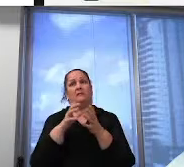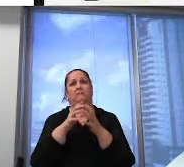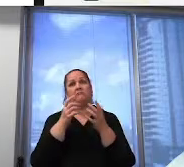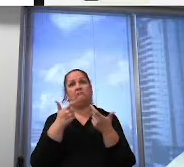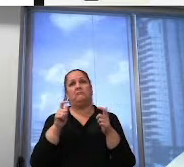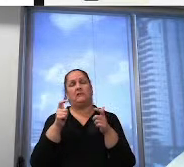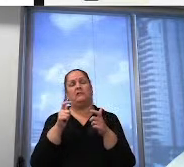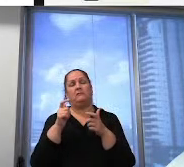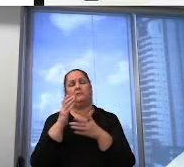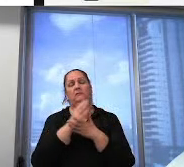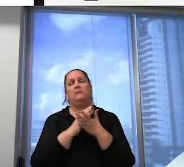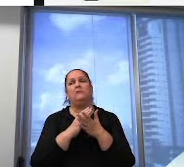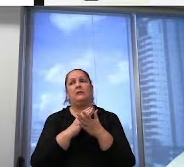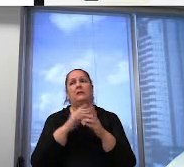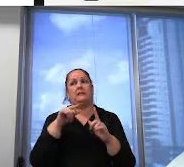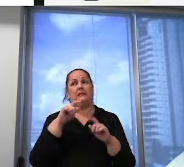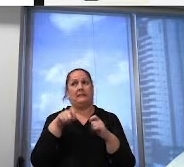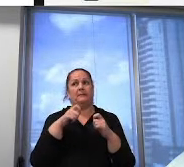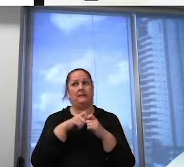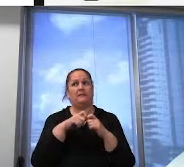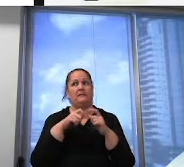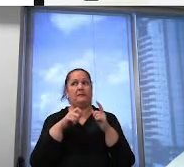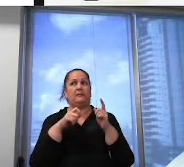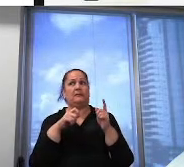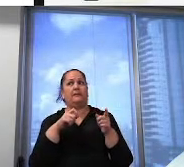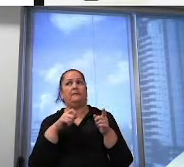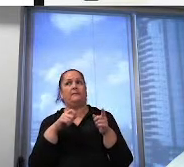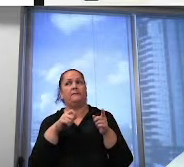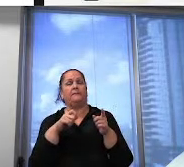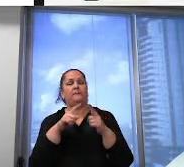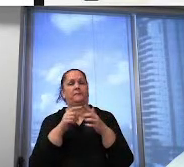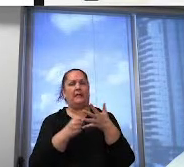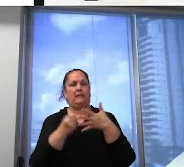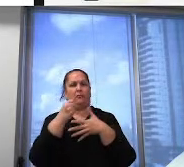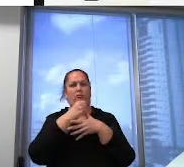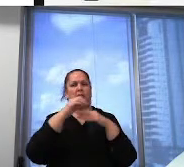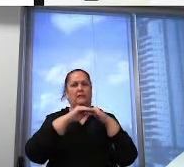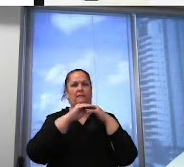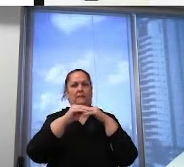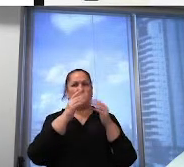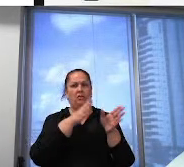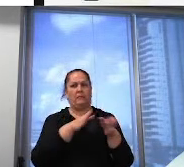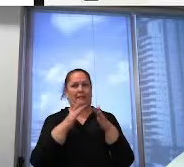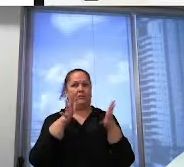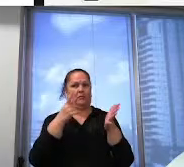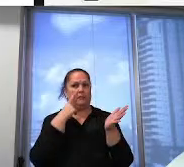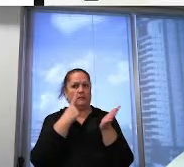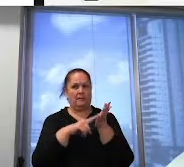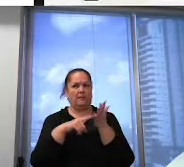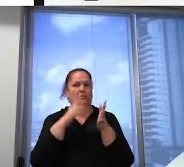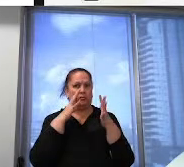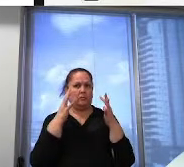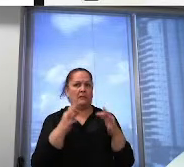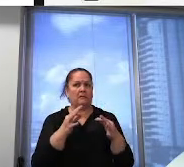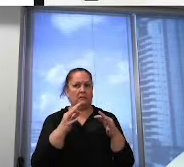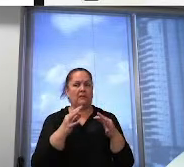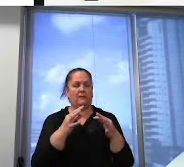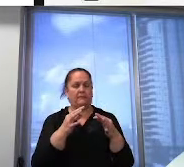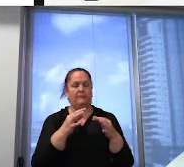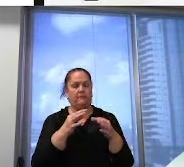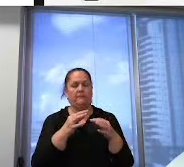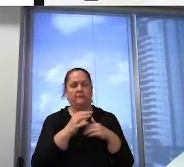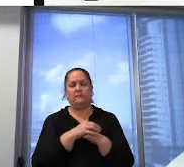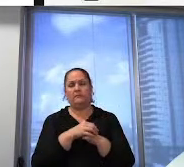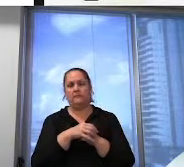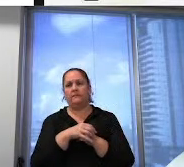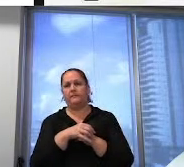area inspections, patrols, a significant portion of them. These particular ones related to the area stabilization plan have been inspected to determine